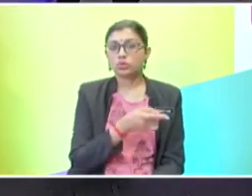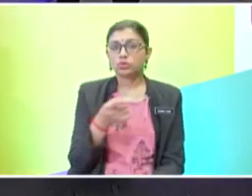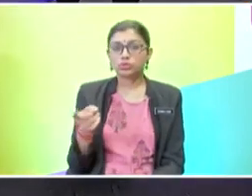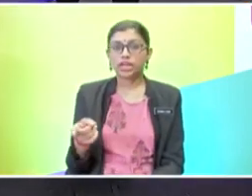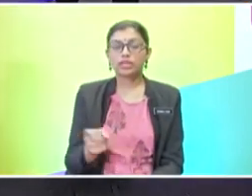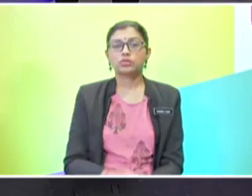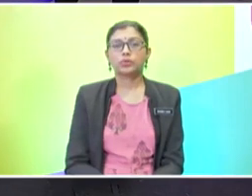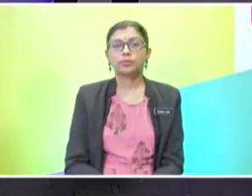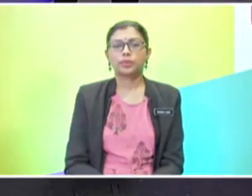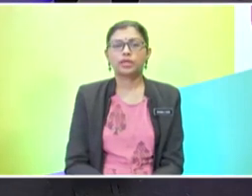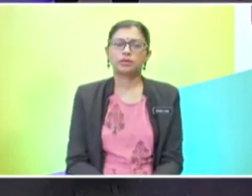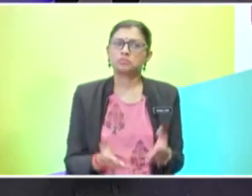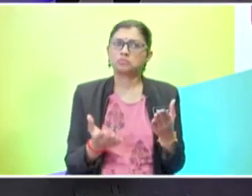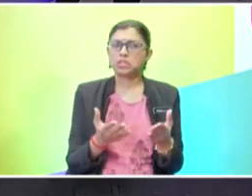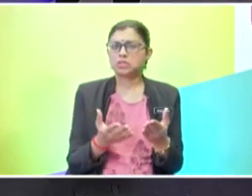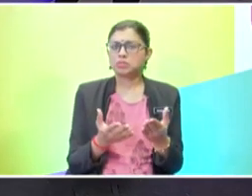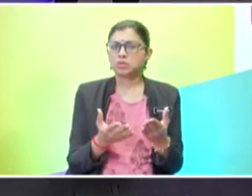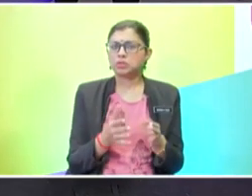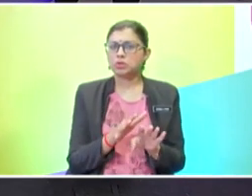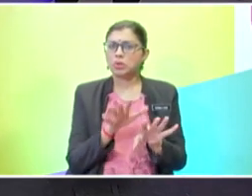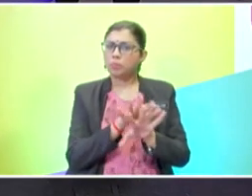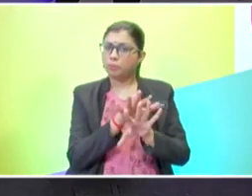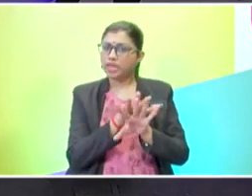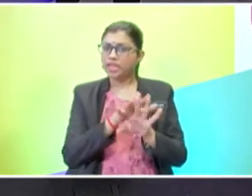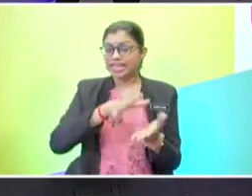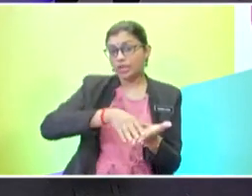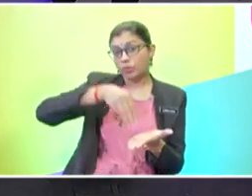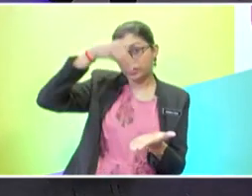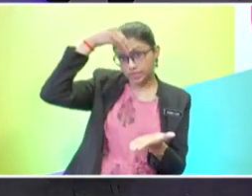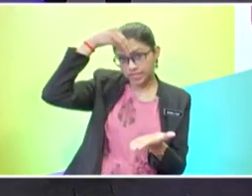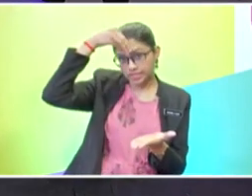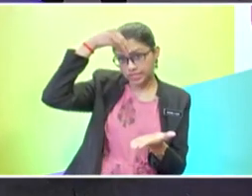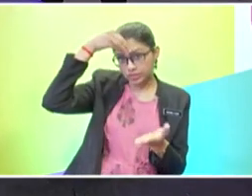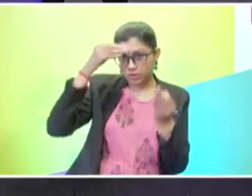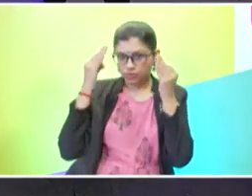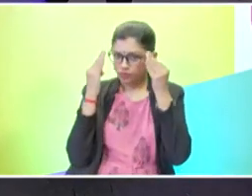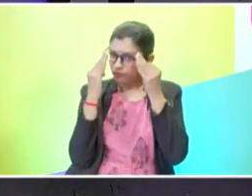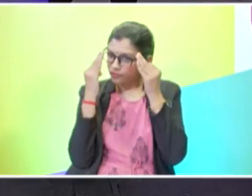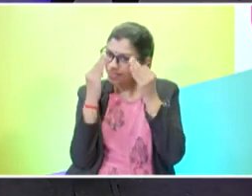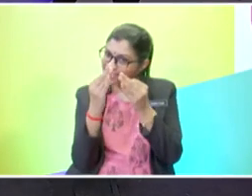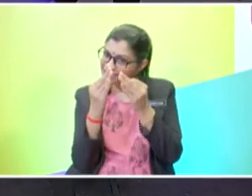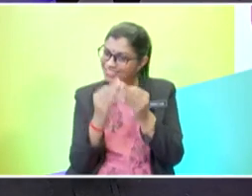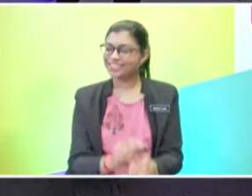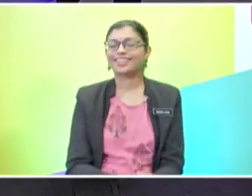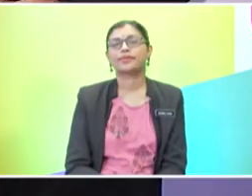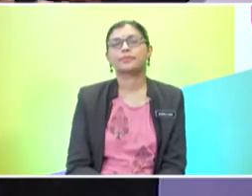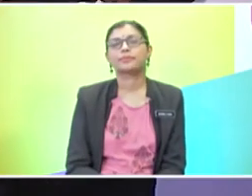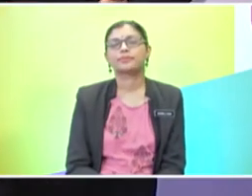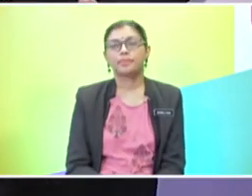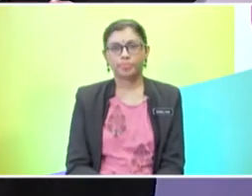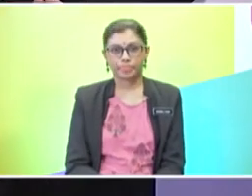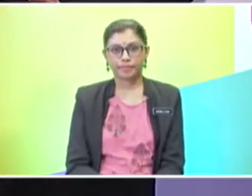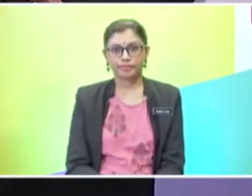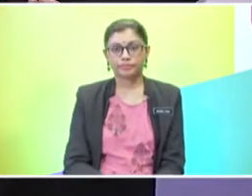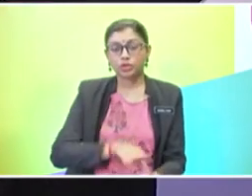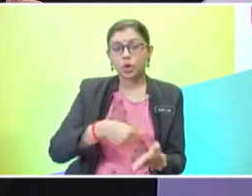ready? Yes, I am. Okay. So, as I explained just now, we can categorize all the terms into buying and